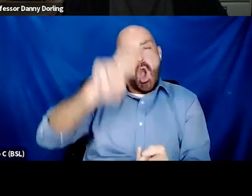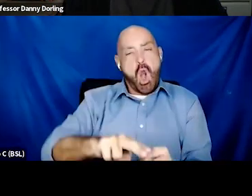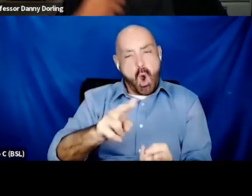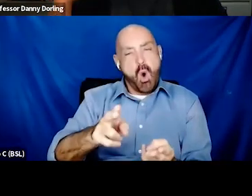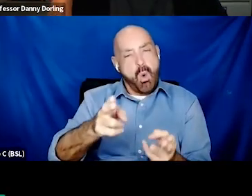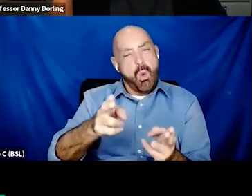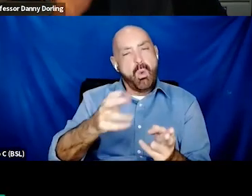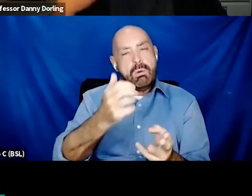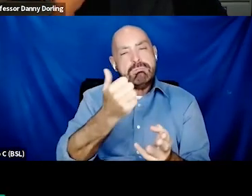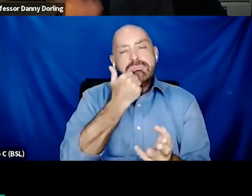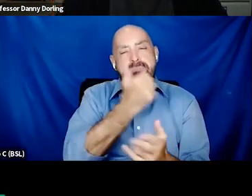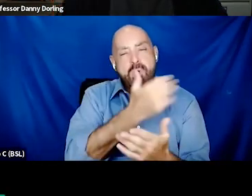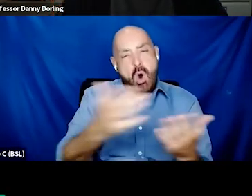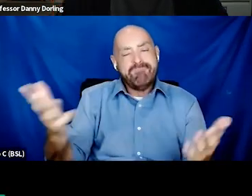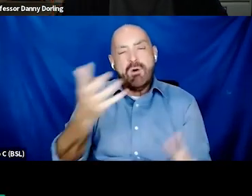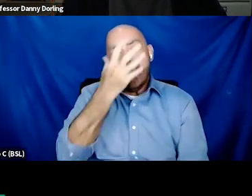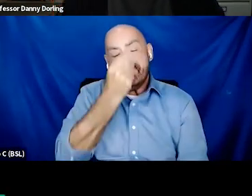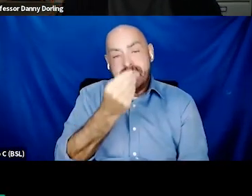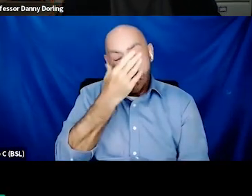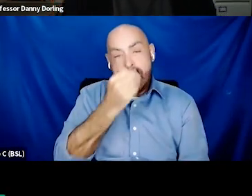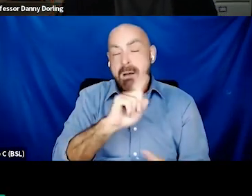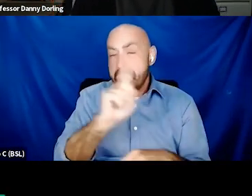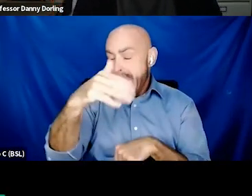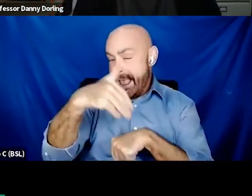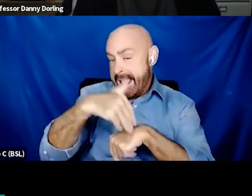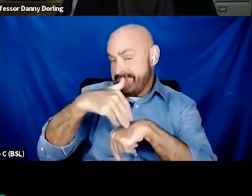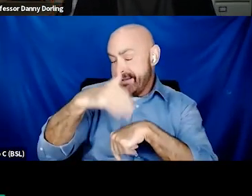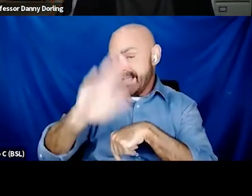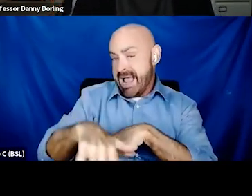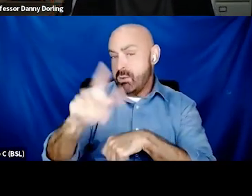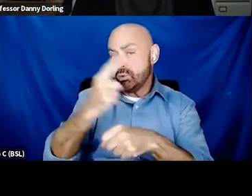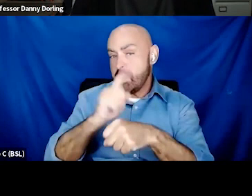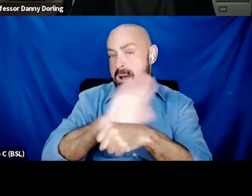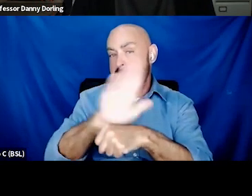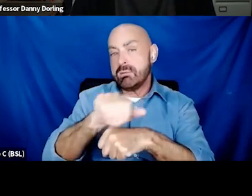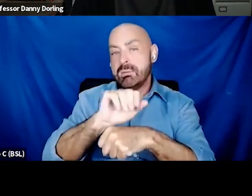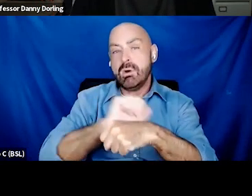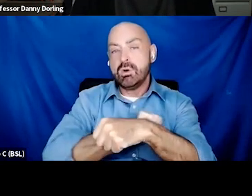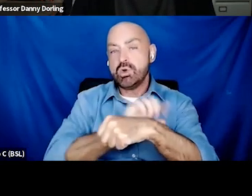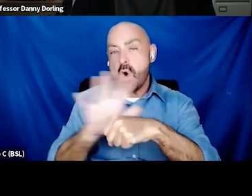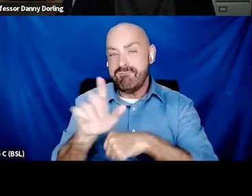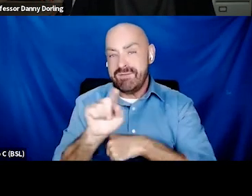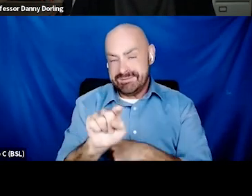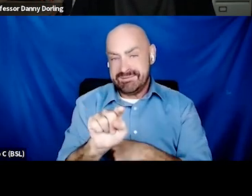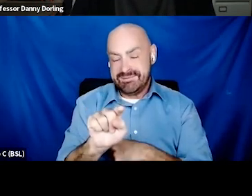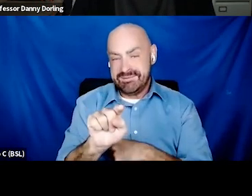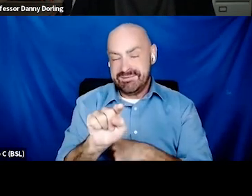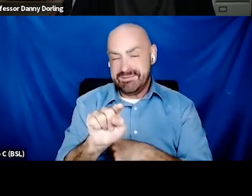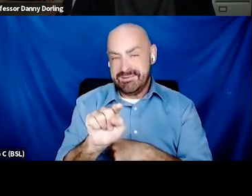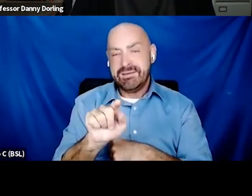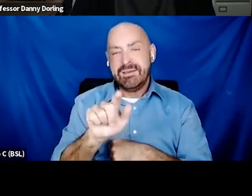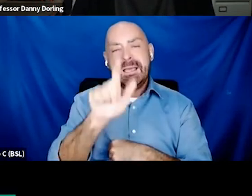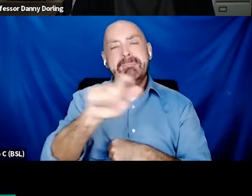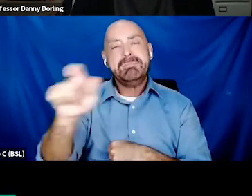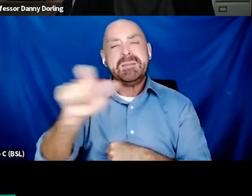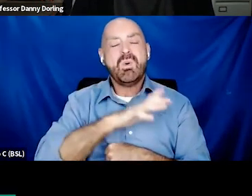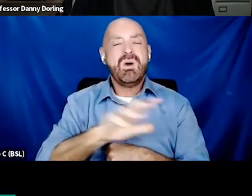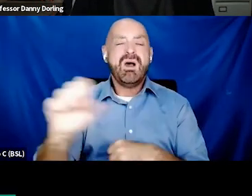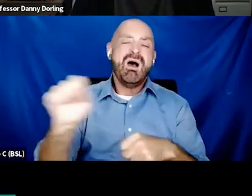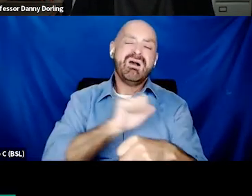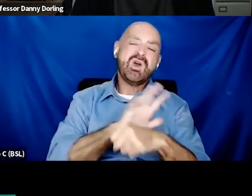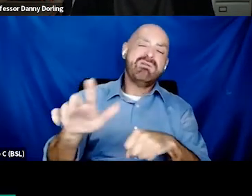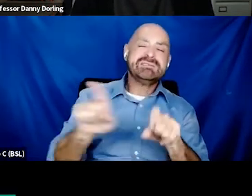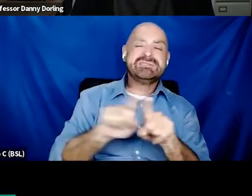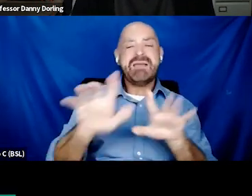flu. But it affects how we talk about COVID, because people often want to say, oh, it's no worse than flu. Well, we haven't